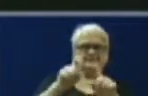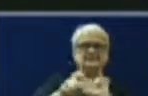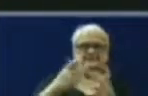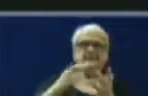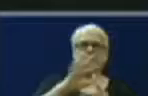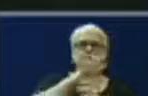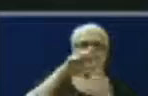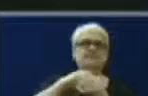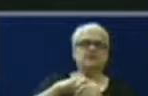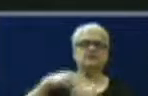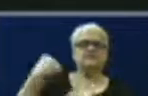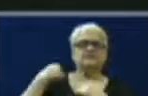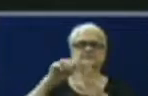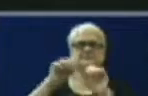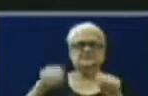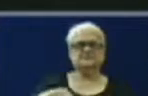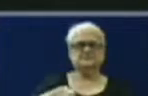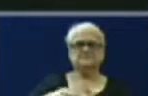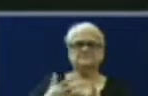so.